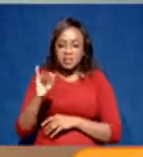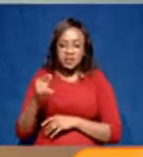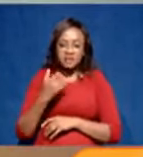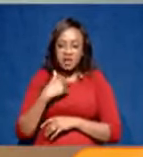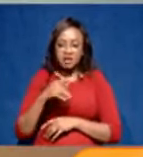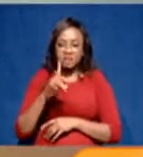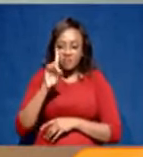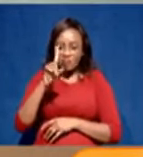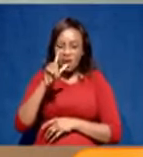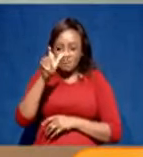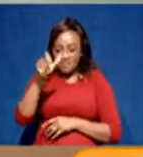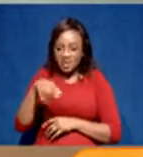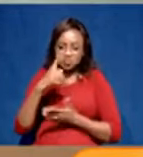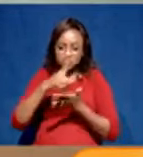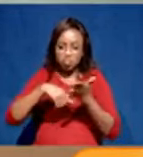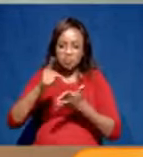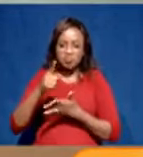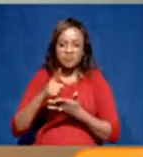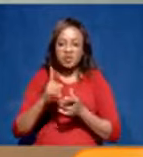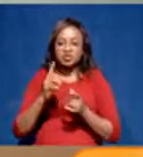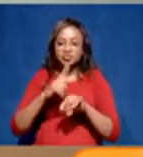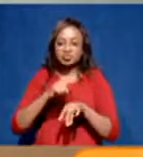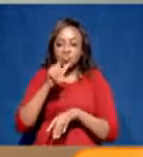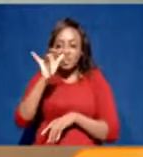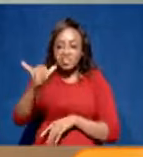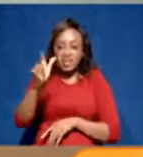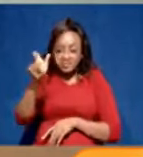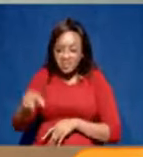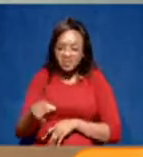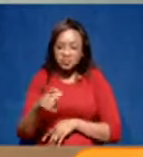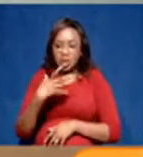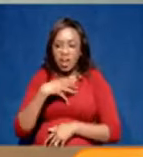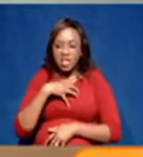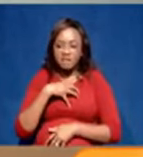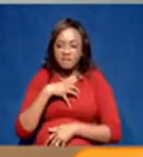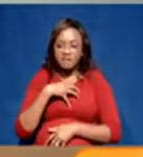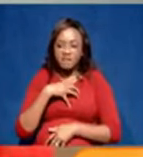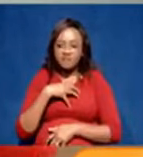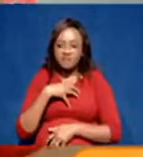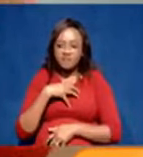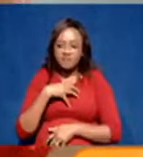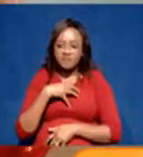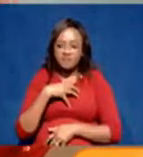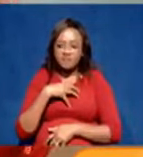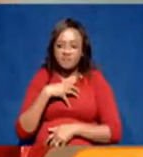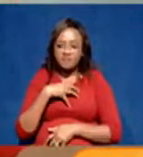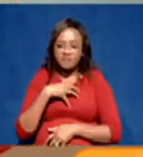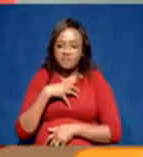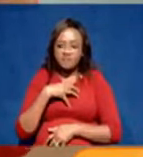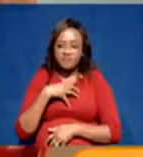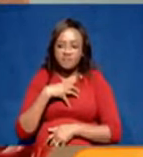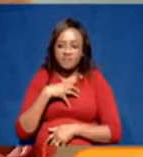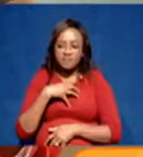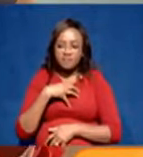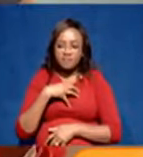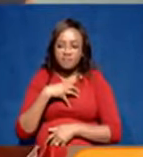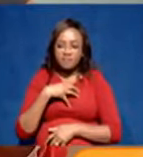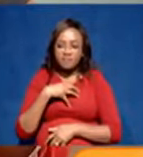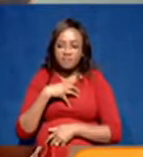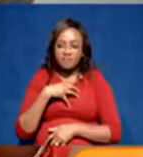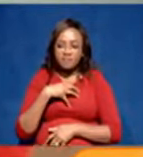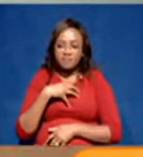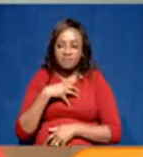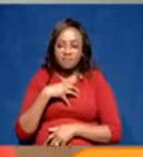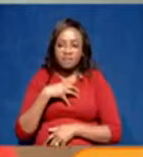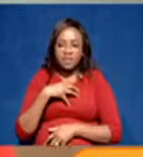that person is on leave, and most of the time, they even tend to go and live abroad. They will go with a password. They'll be approving surgeries from